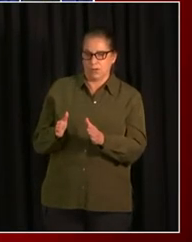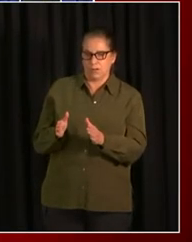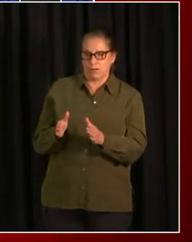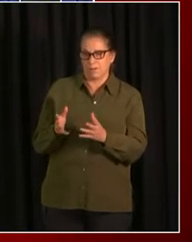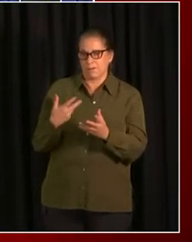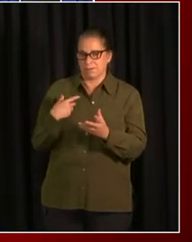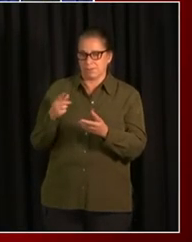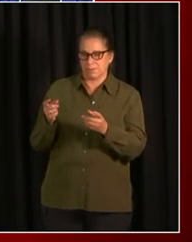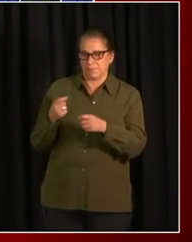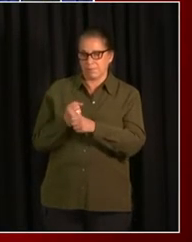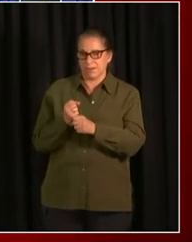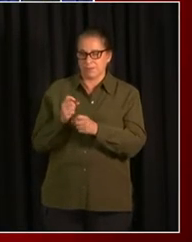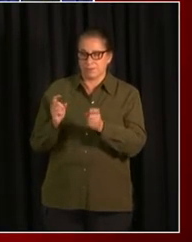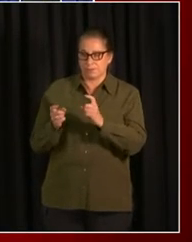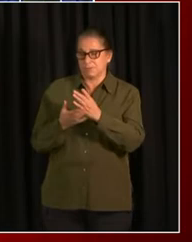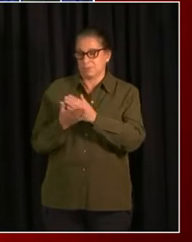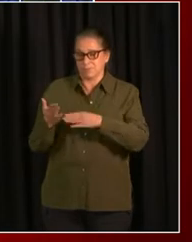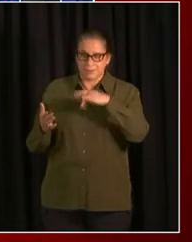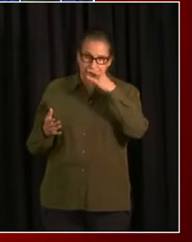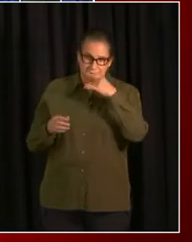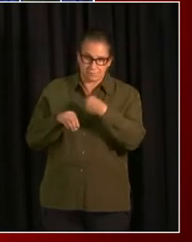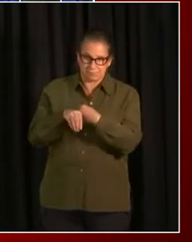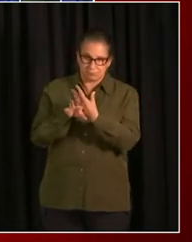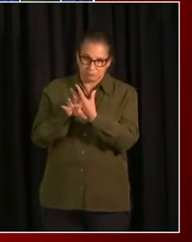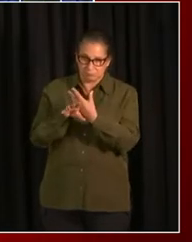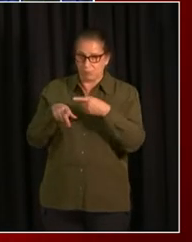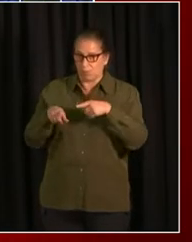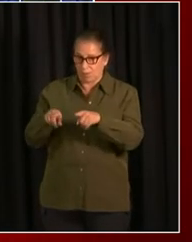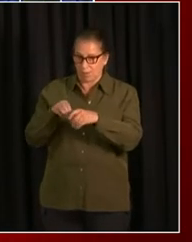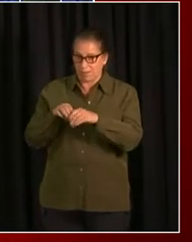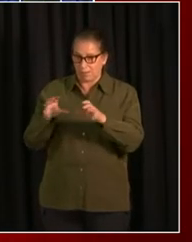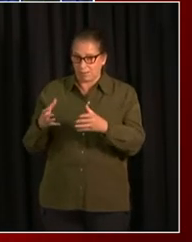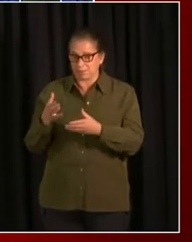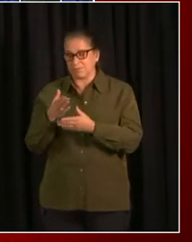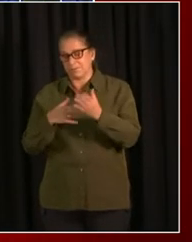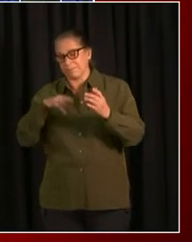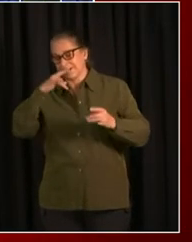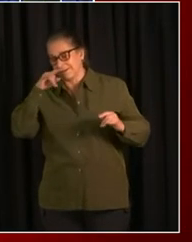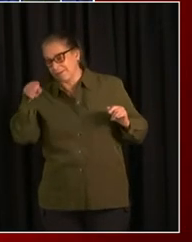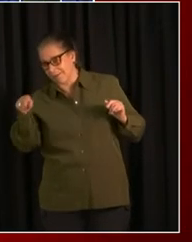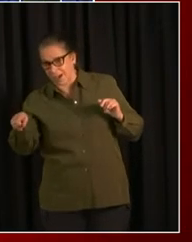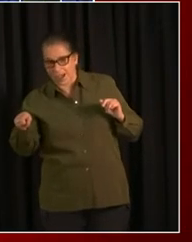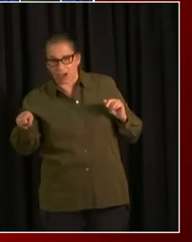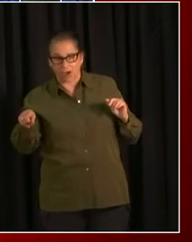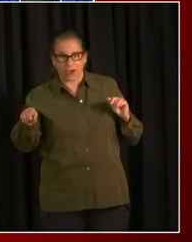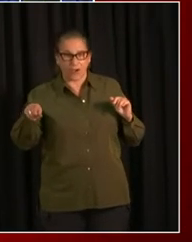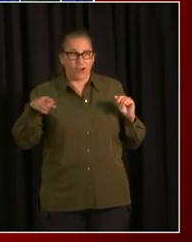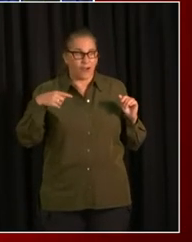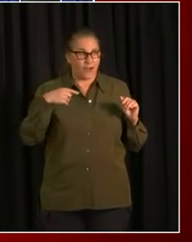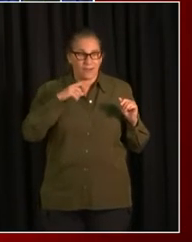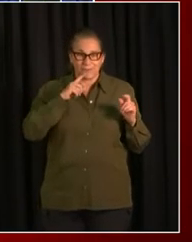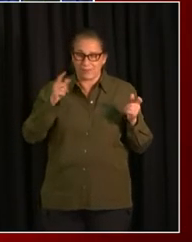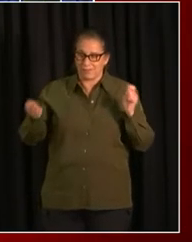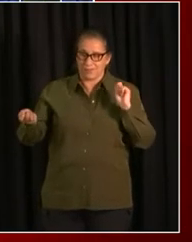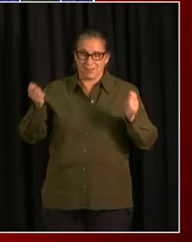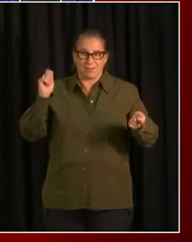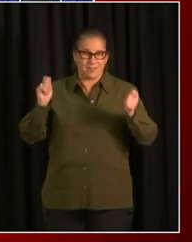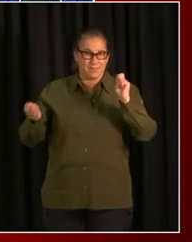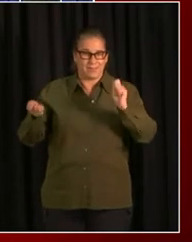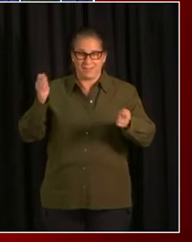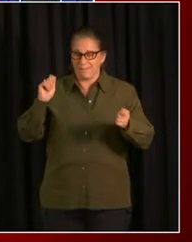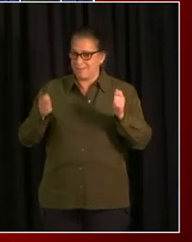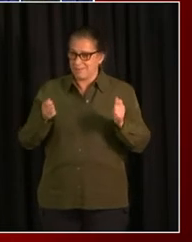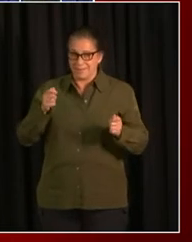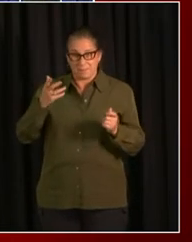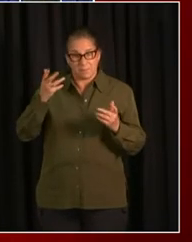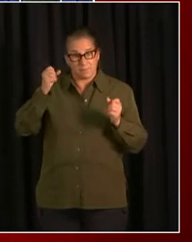learning experience because that's going to be part of schooling for even after we